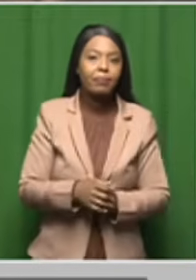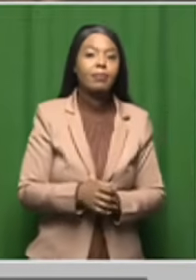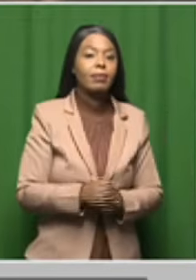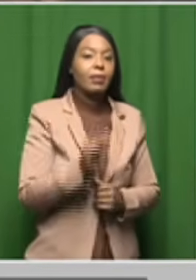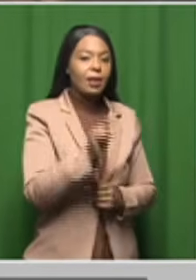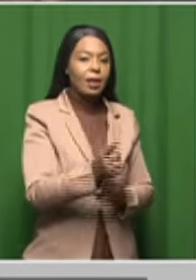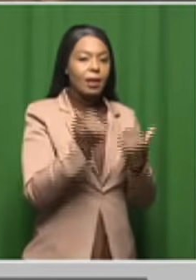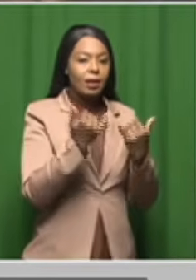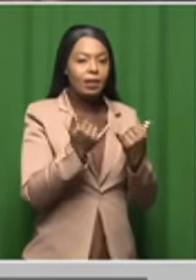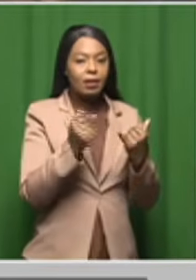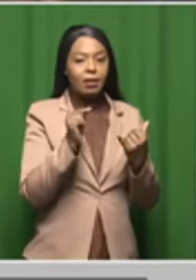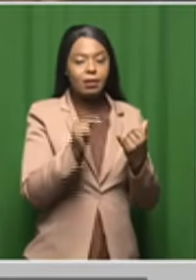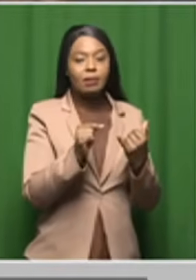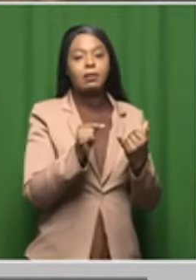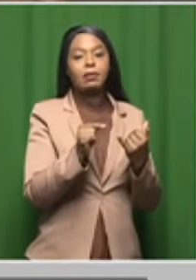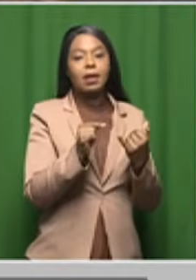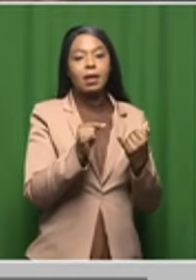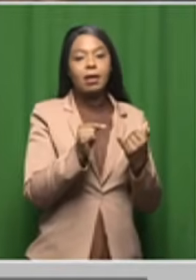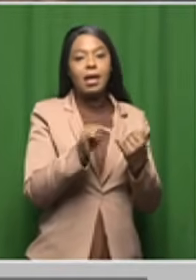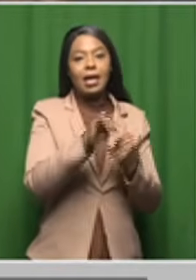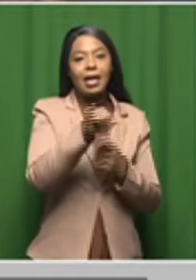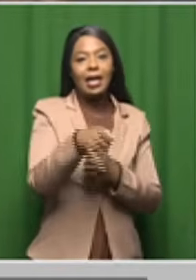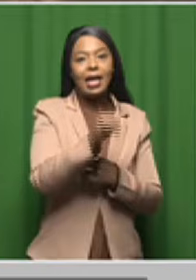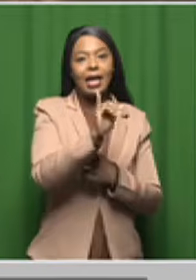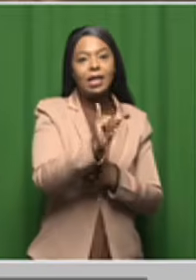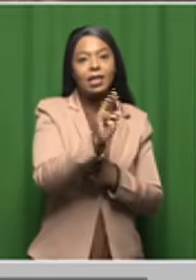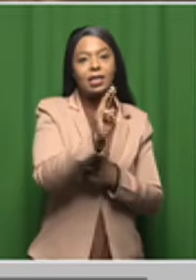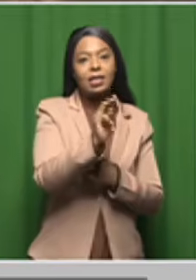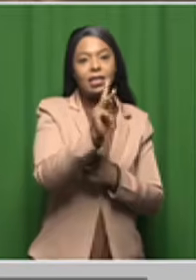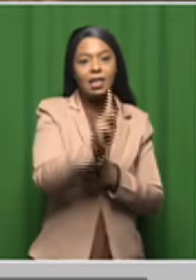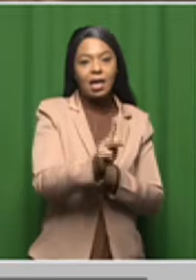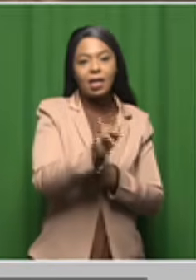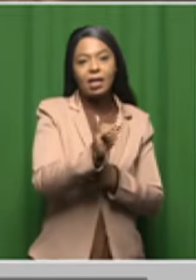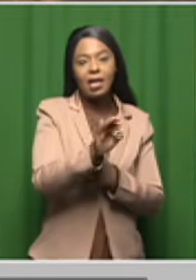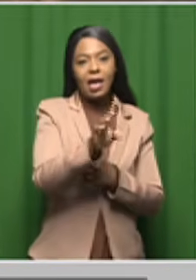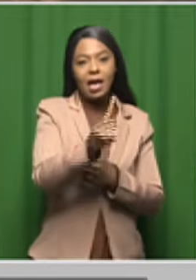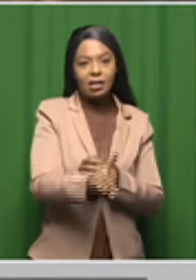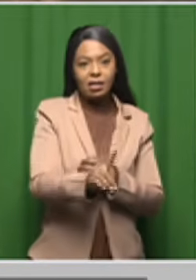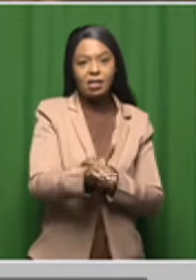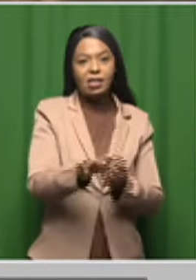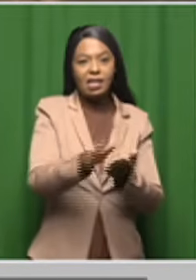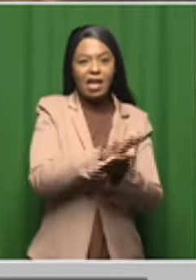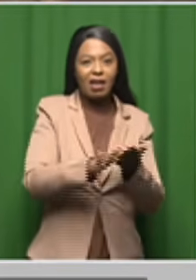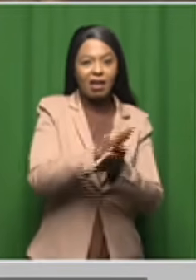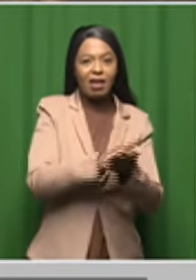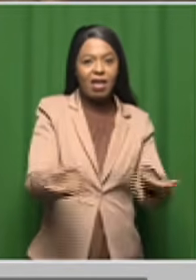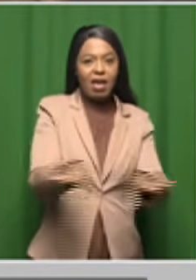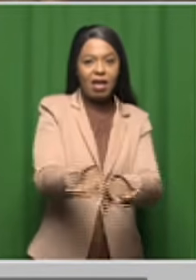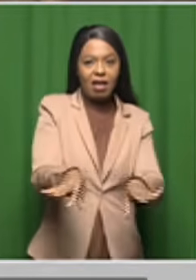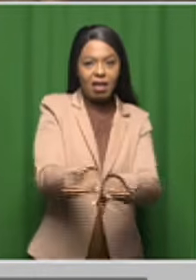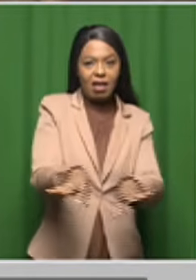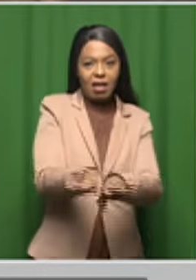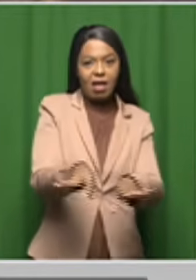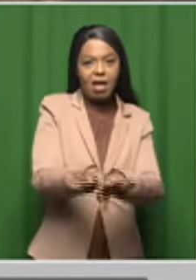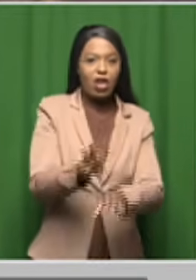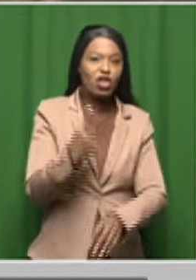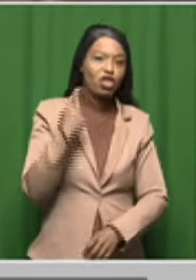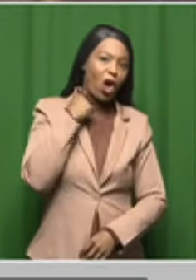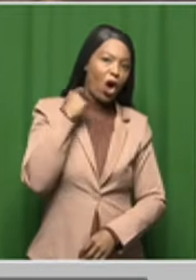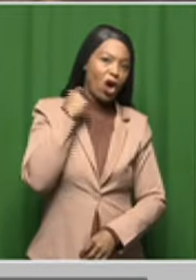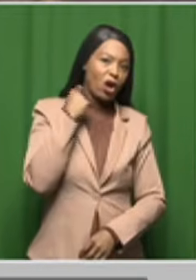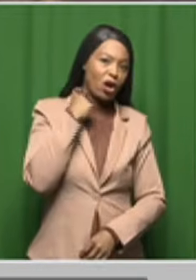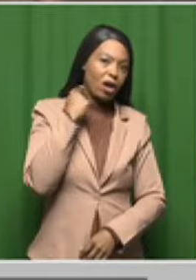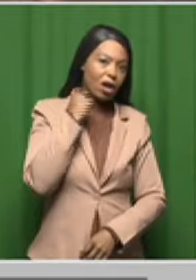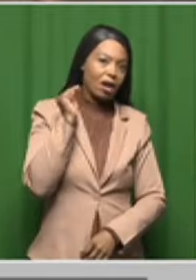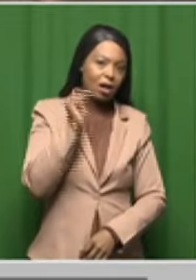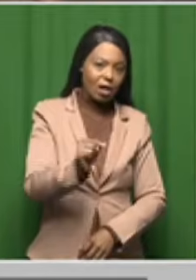Junkyard Dogs. The junkyard is very important to us because the township was a junkyard, the Bantu stands was a junkyard,